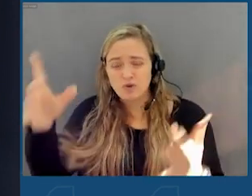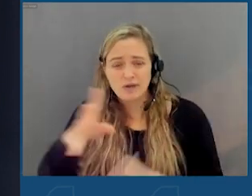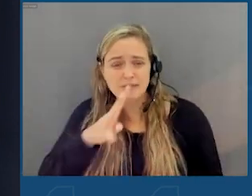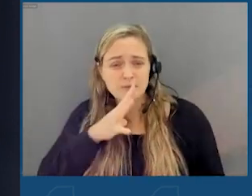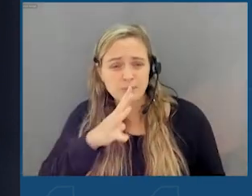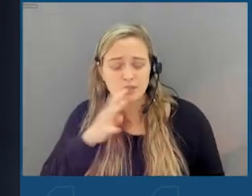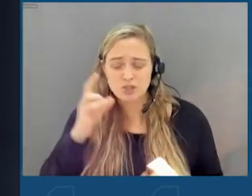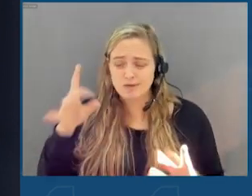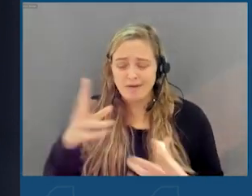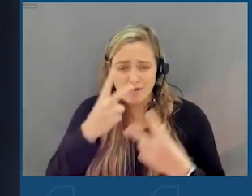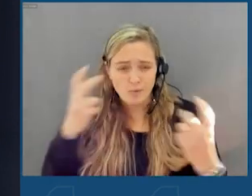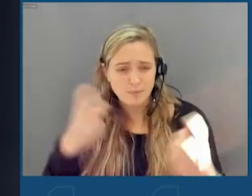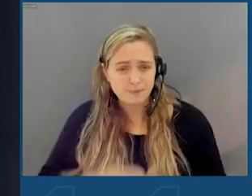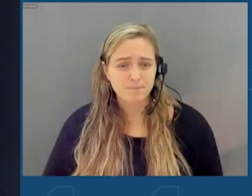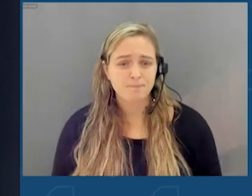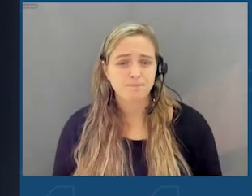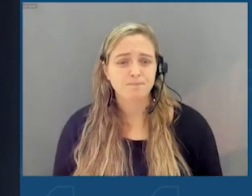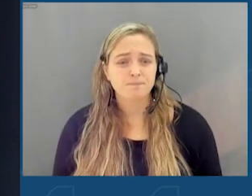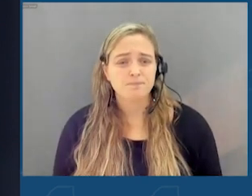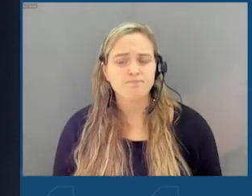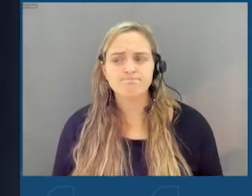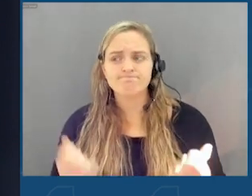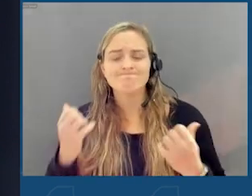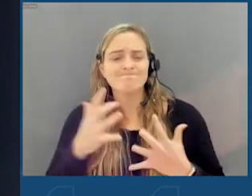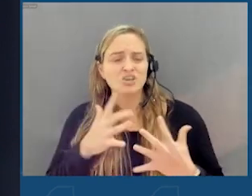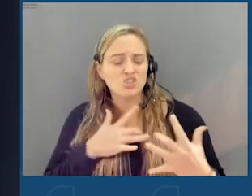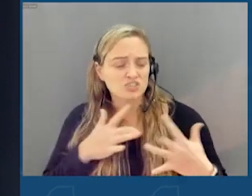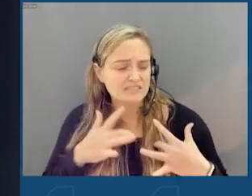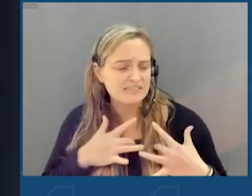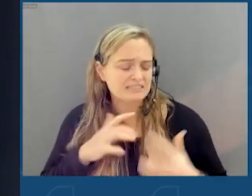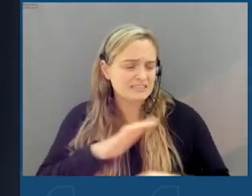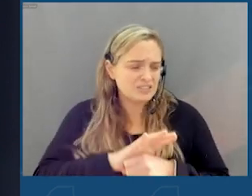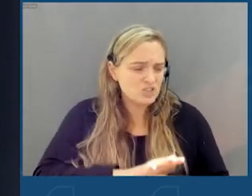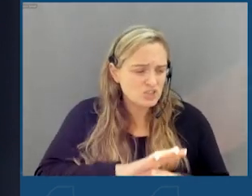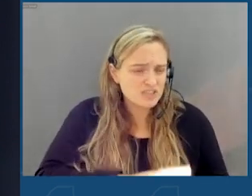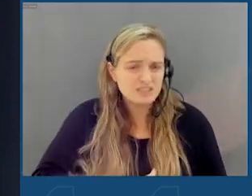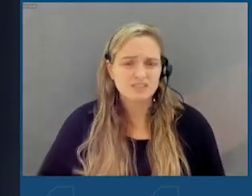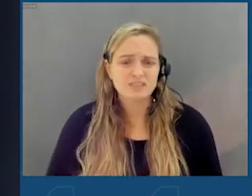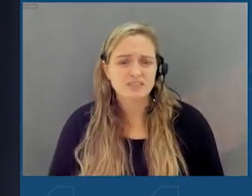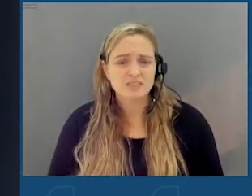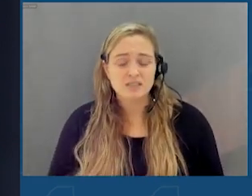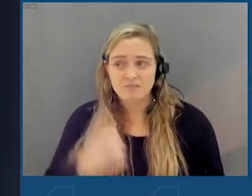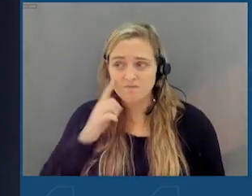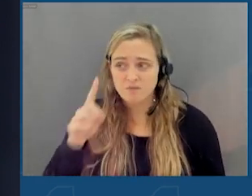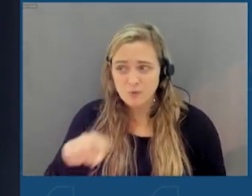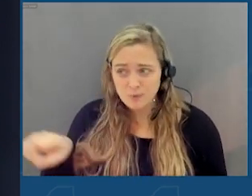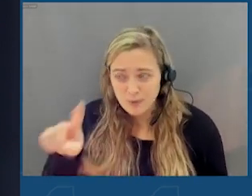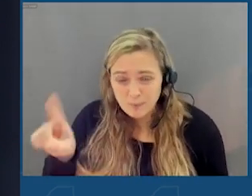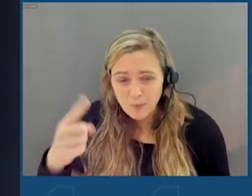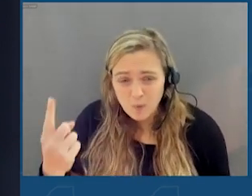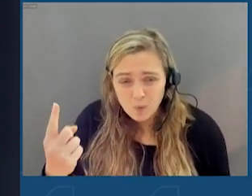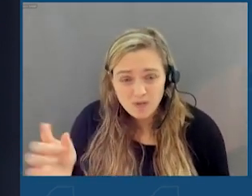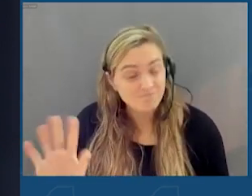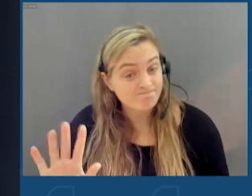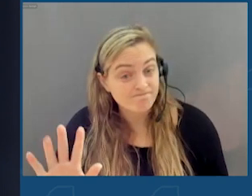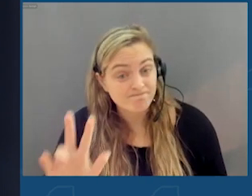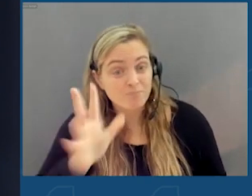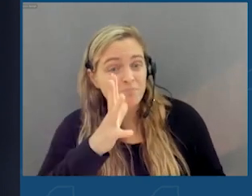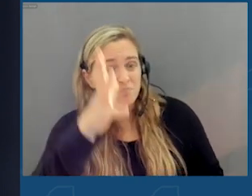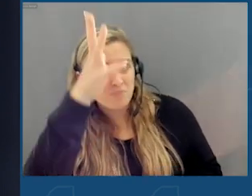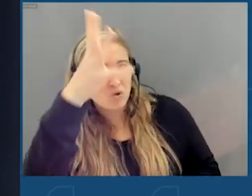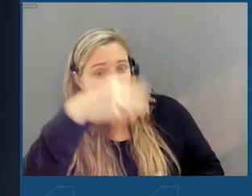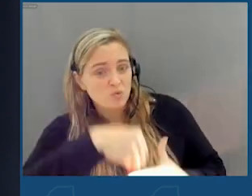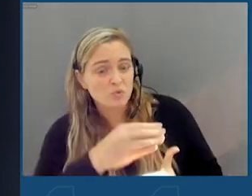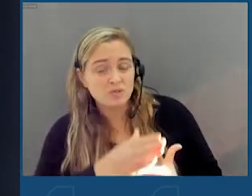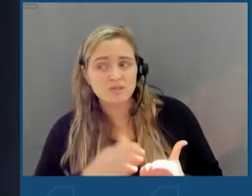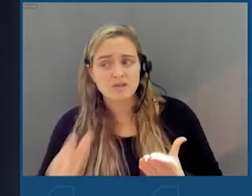hate crimes. The fear, the anxiety, the stress, not just for them, but for their parents, some of whom